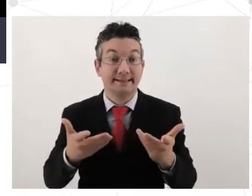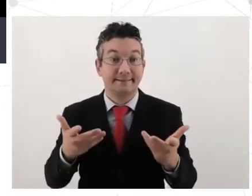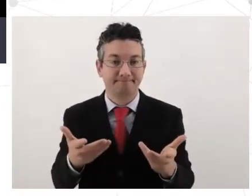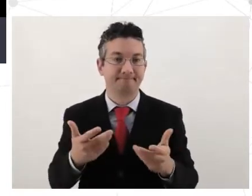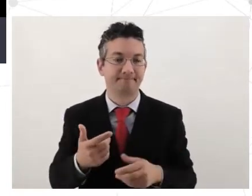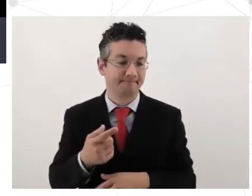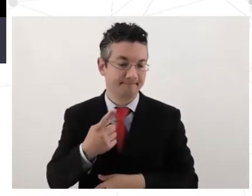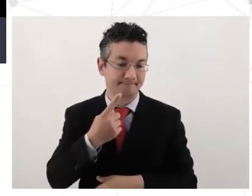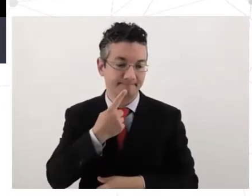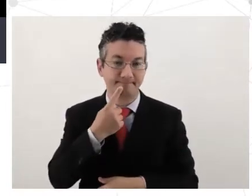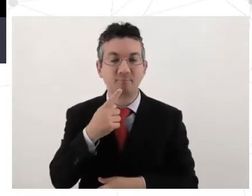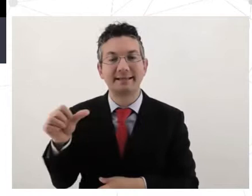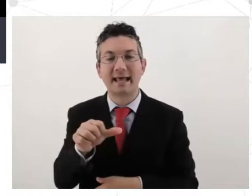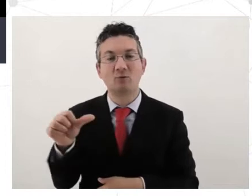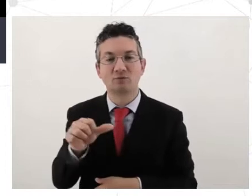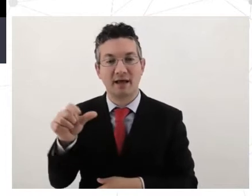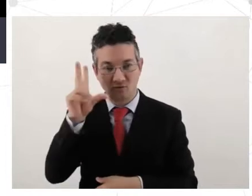for the community.